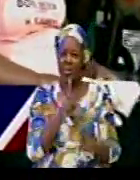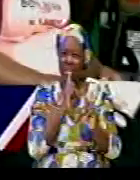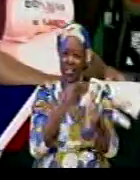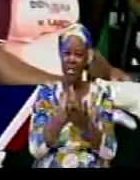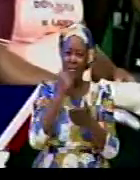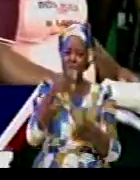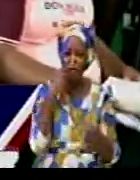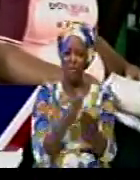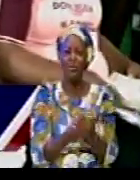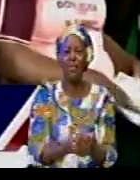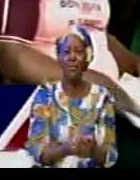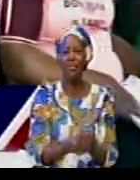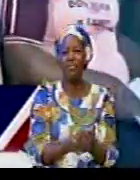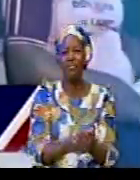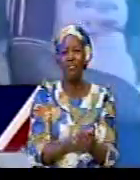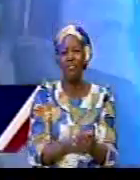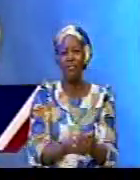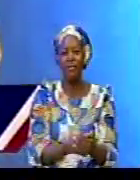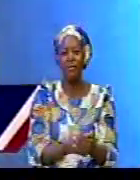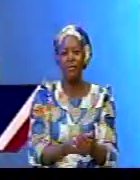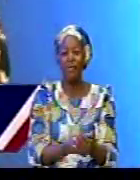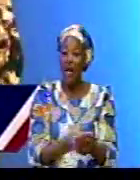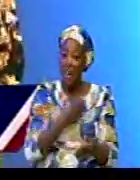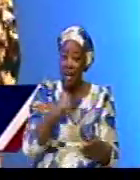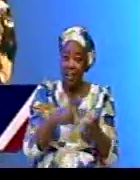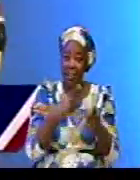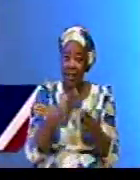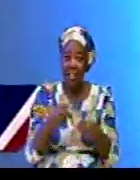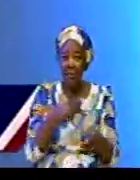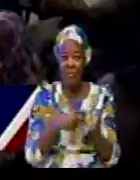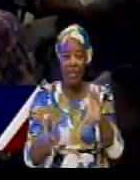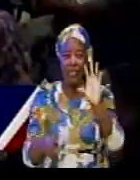I'm just wondering why the amen is scanty.